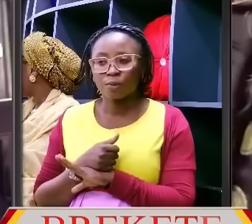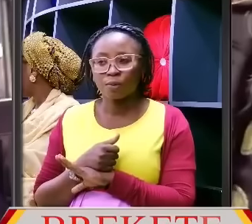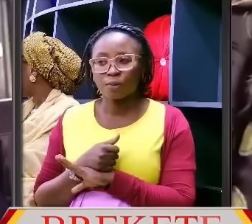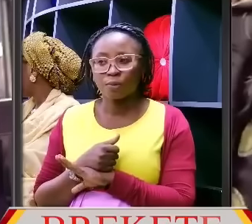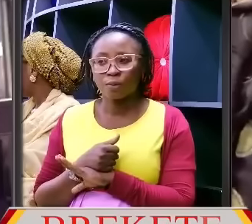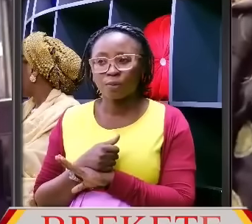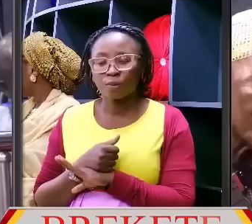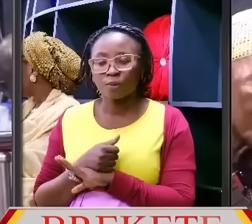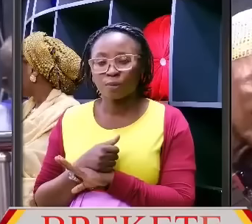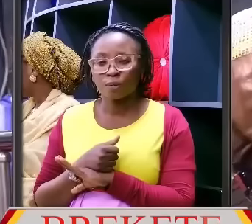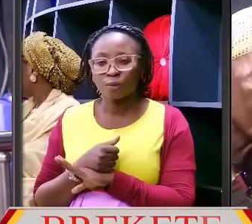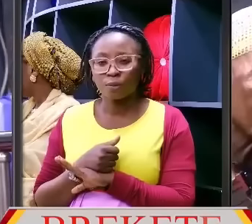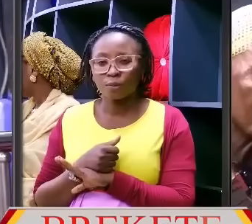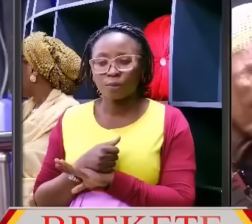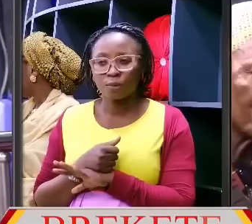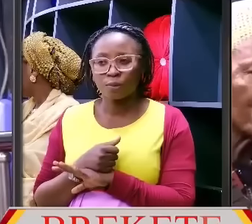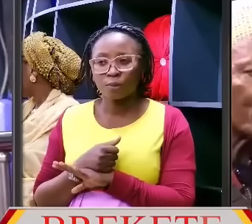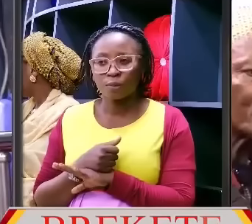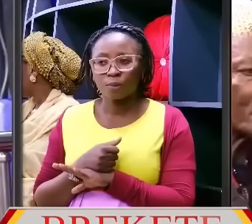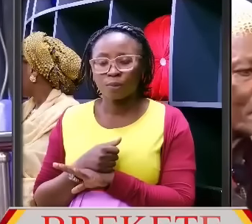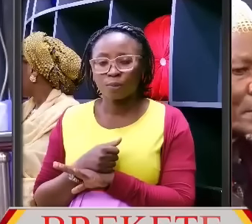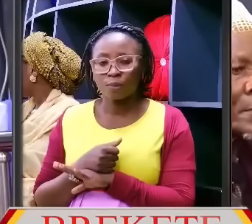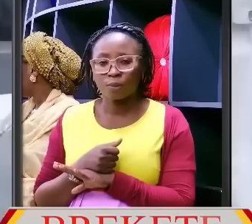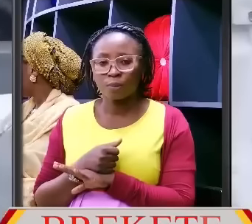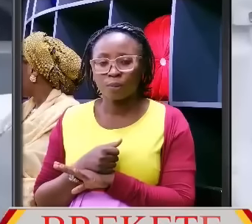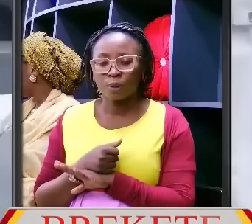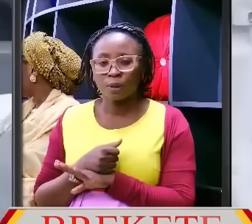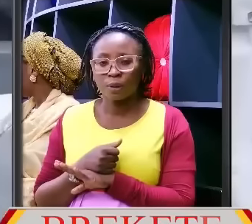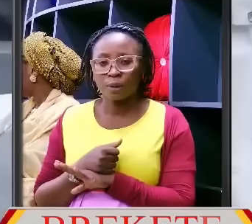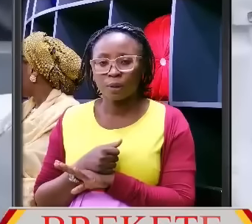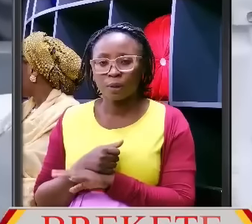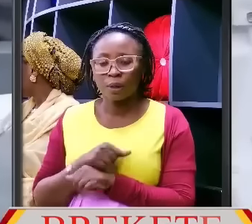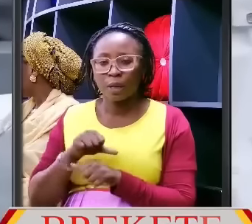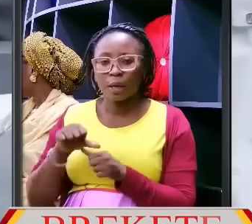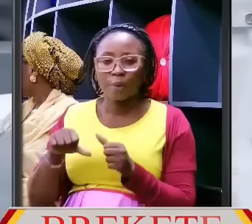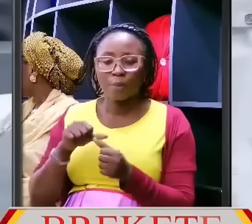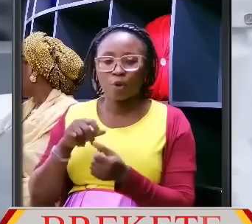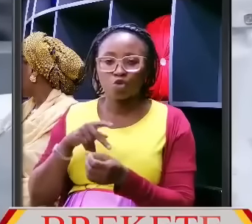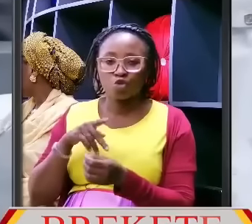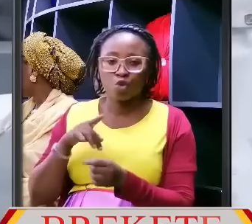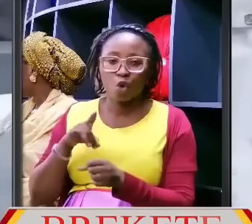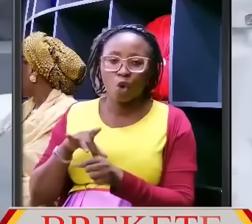Negwomegwe. If it's the allegation that they say against him concerning poisoning and others.